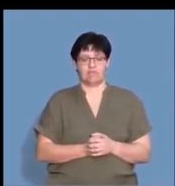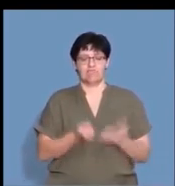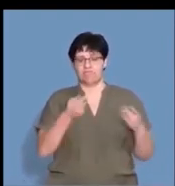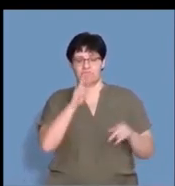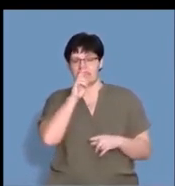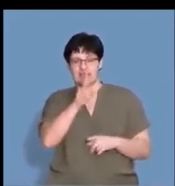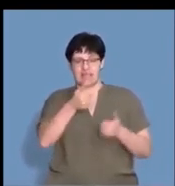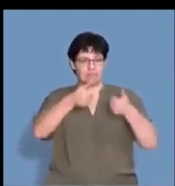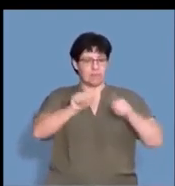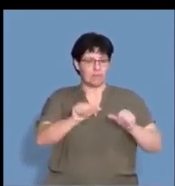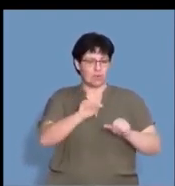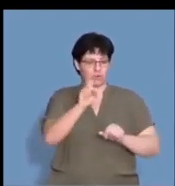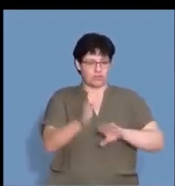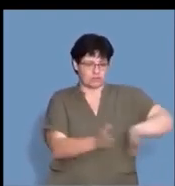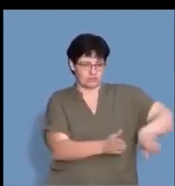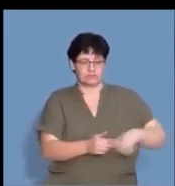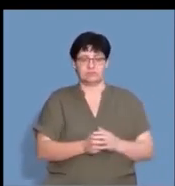Okay, let's see what our next question is.